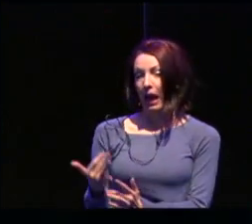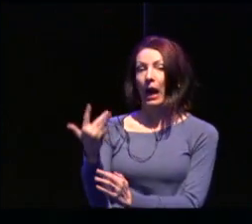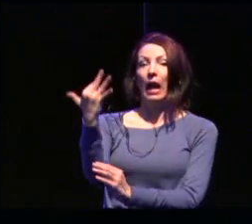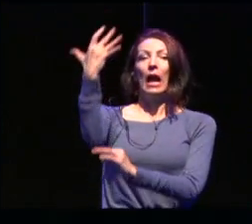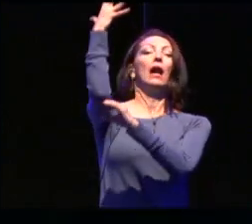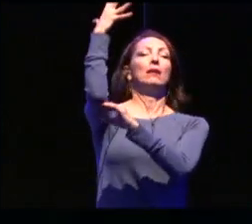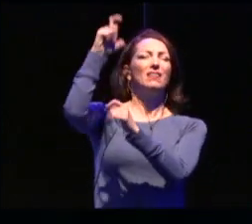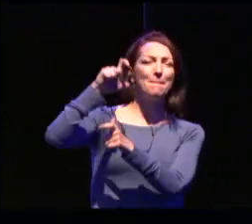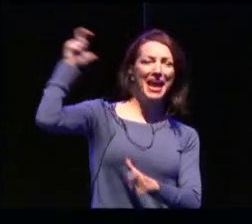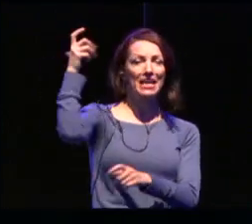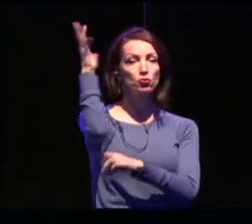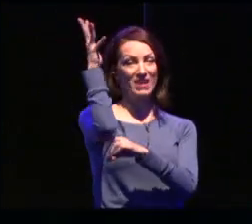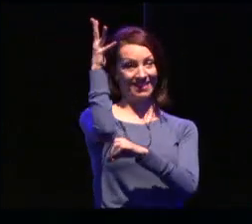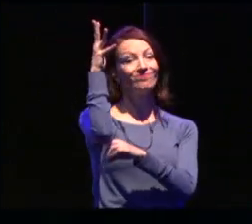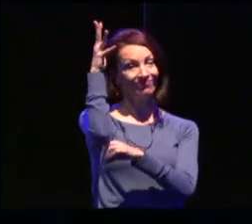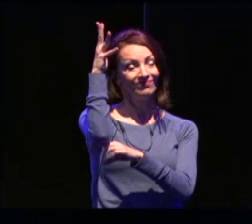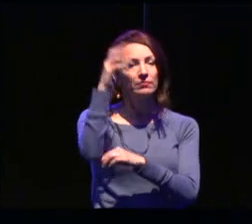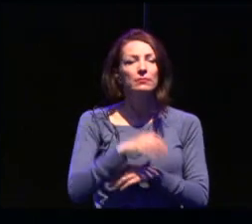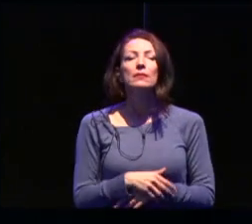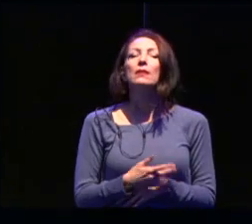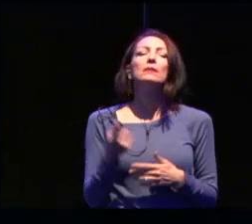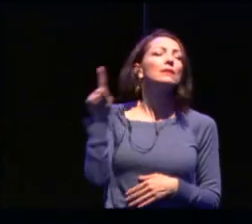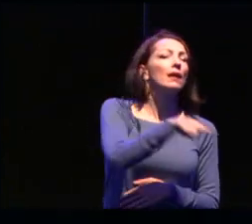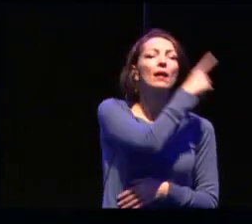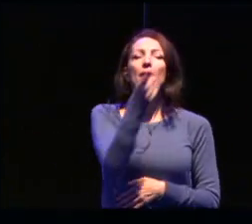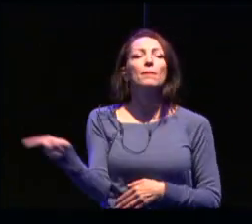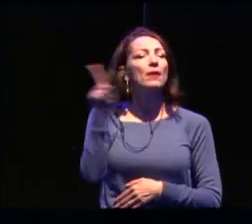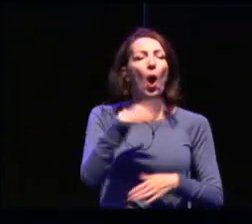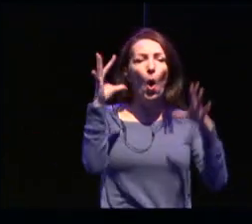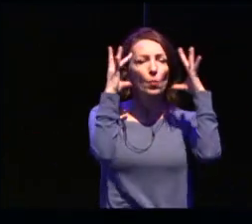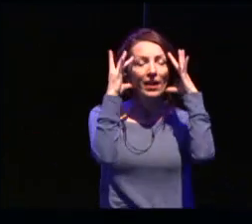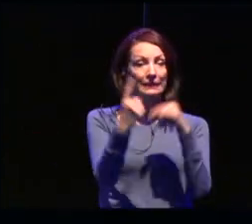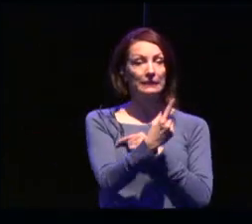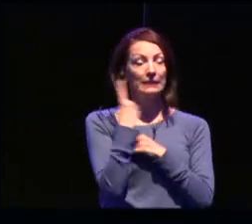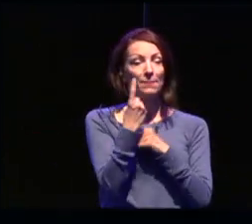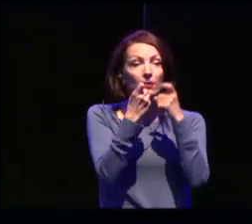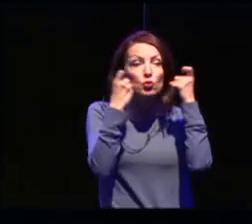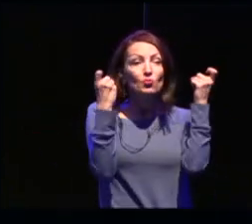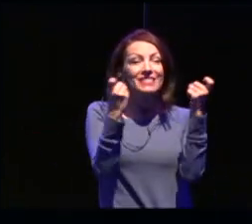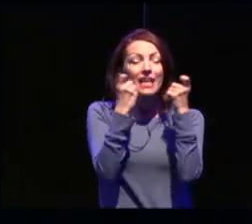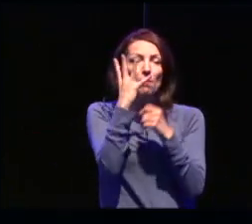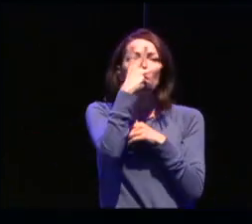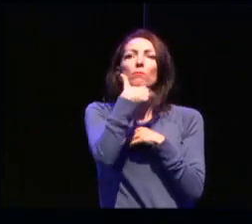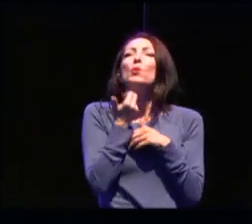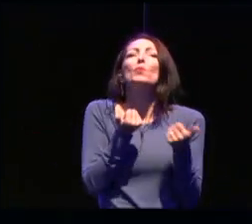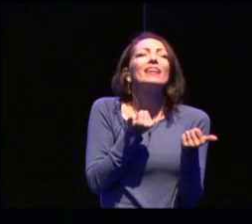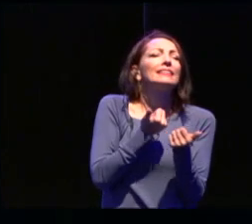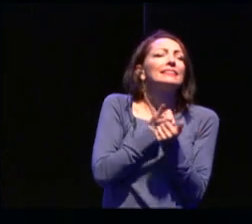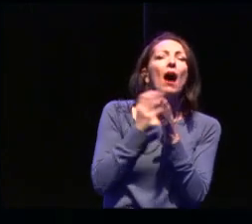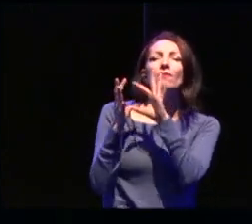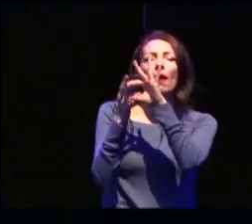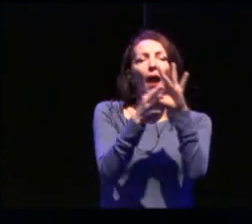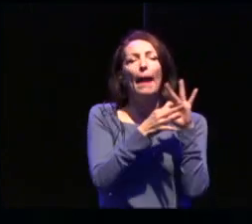Infinitesimal awareness of something to celebrate, something that's of beauty and of love and of